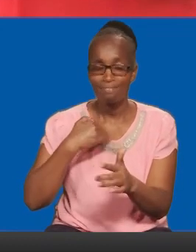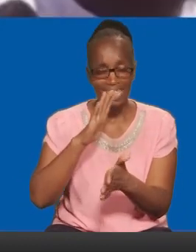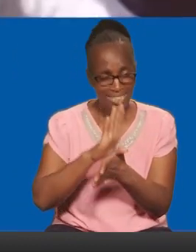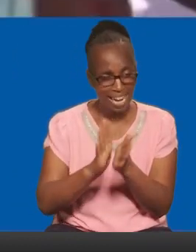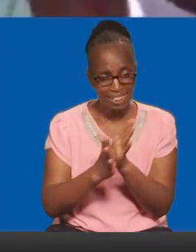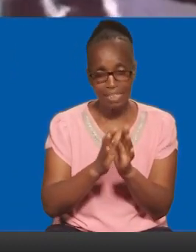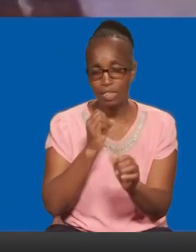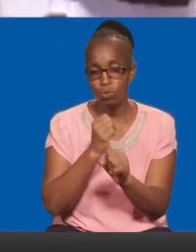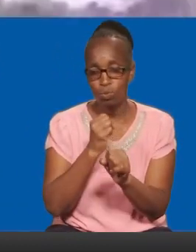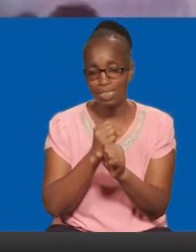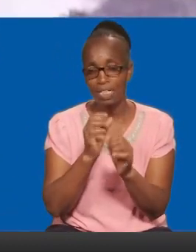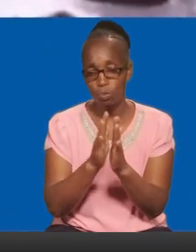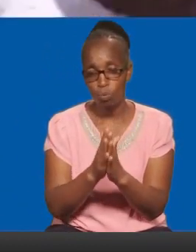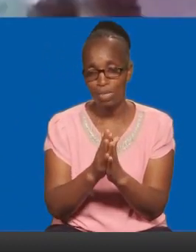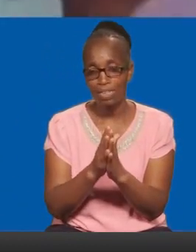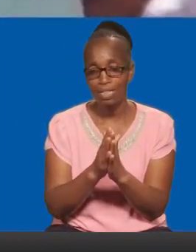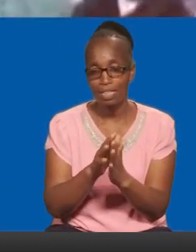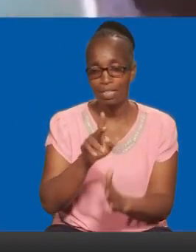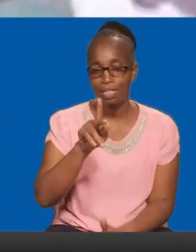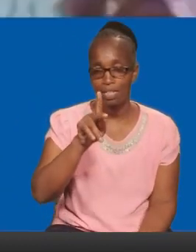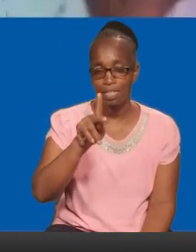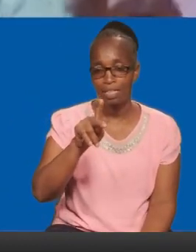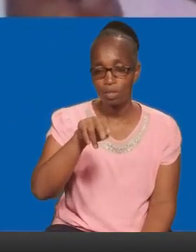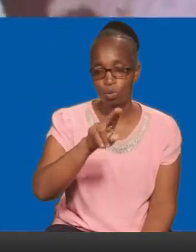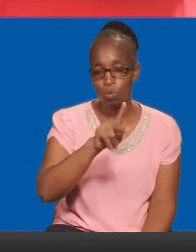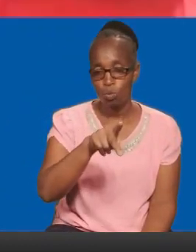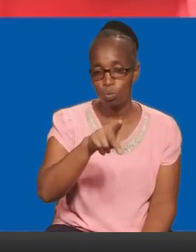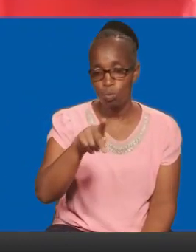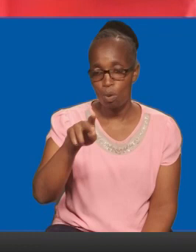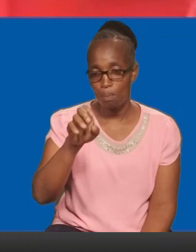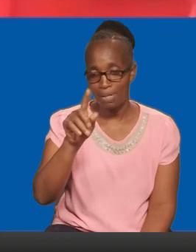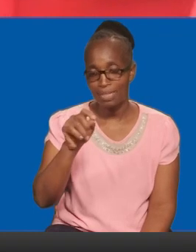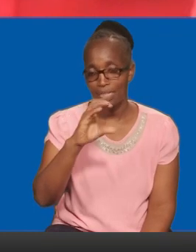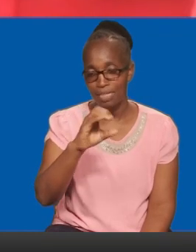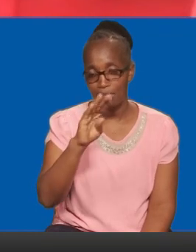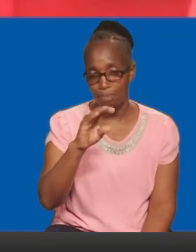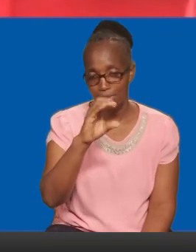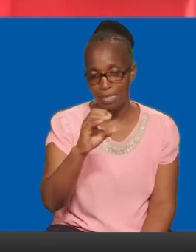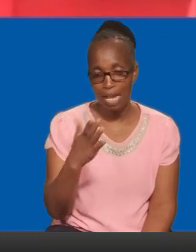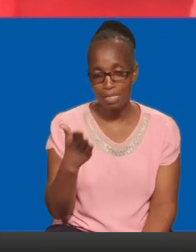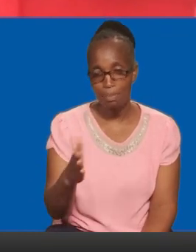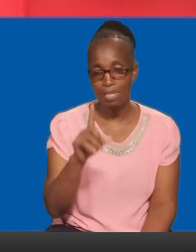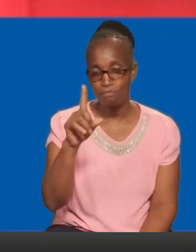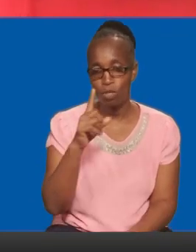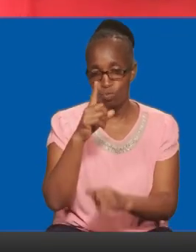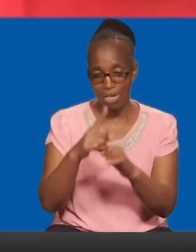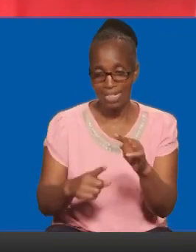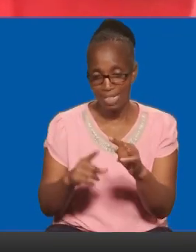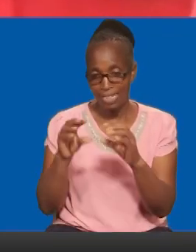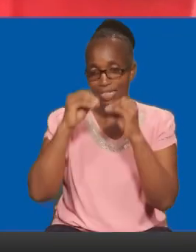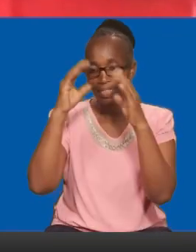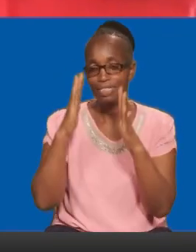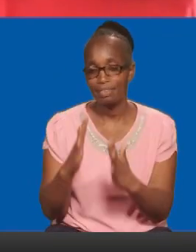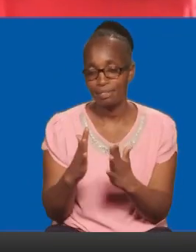has nothing to do with NAT and KUPPET. We are dealing up with the issues that have been experienced. CBC has gone for 1 year in our primary